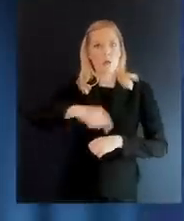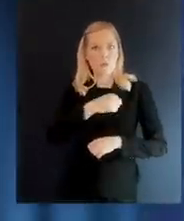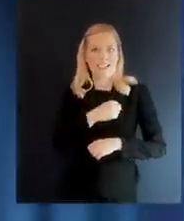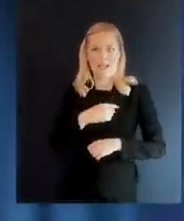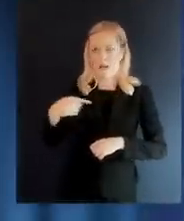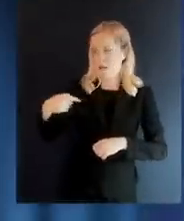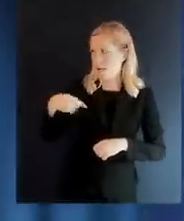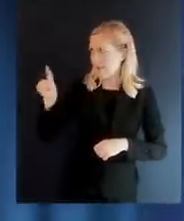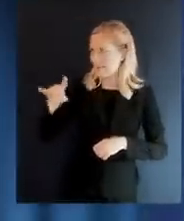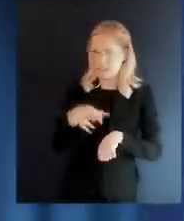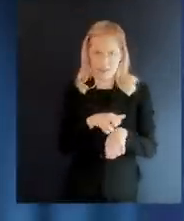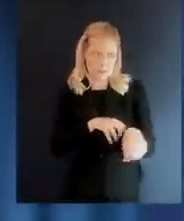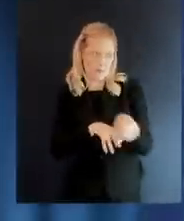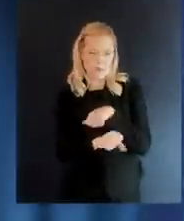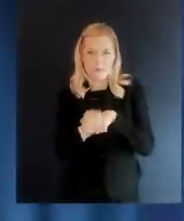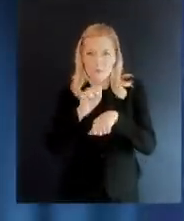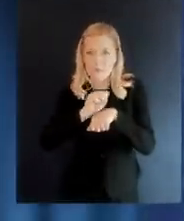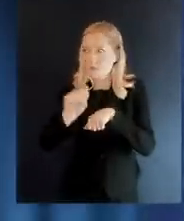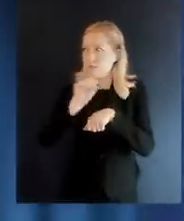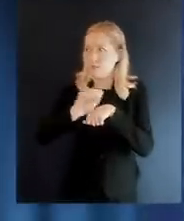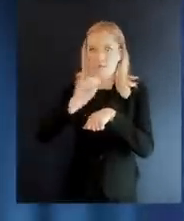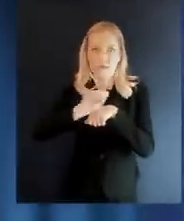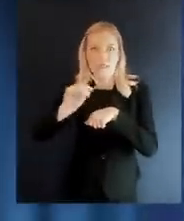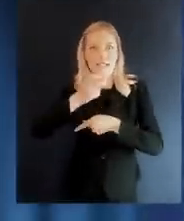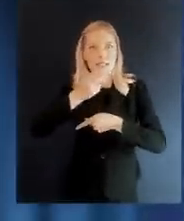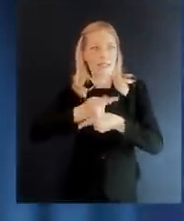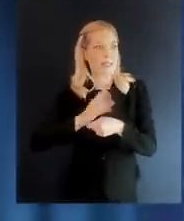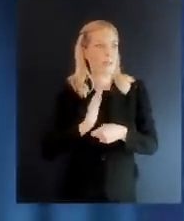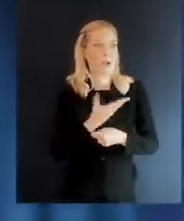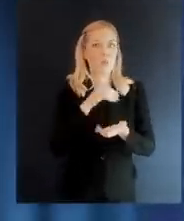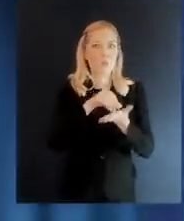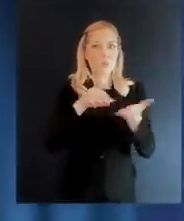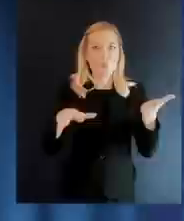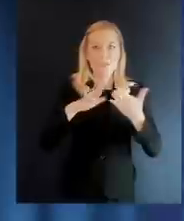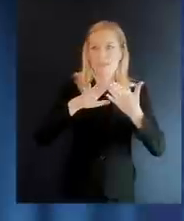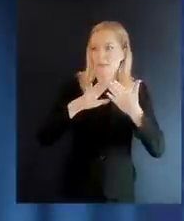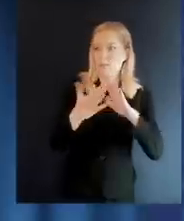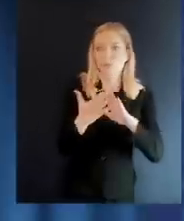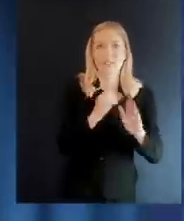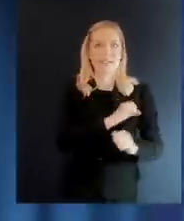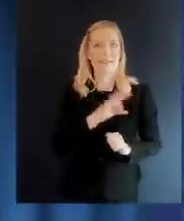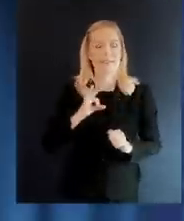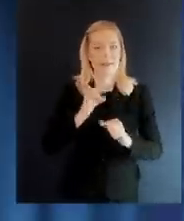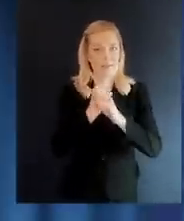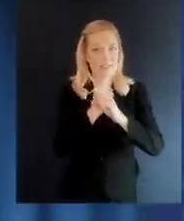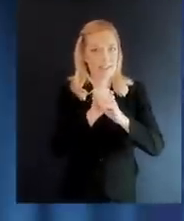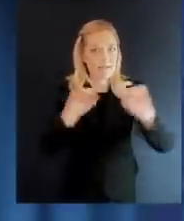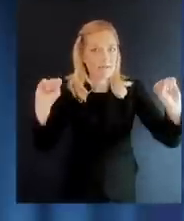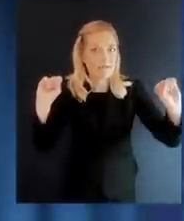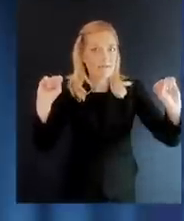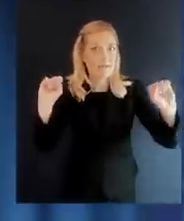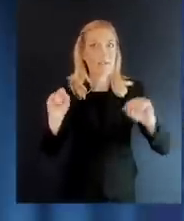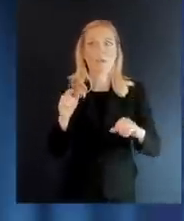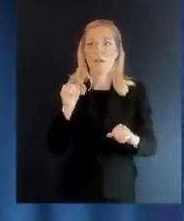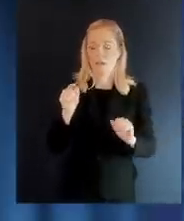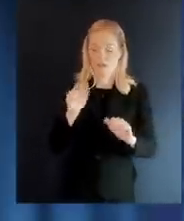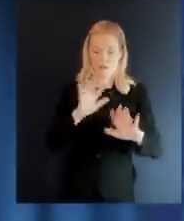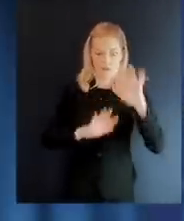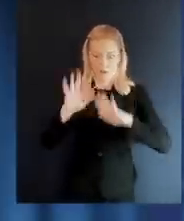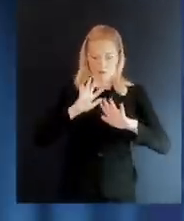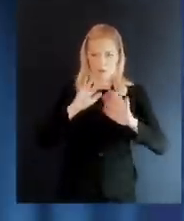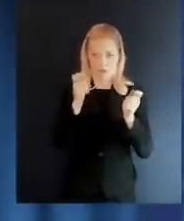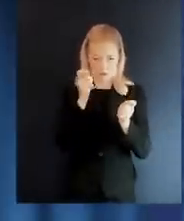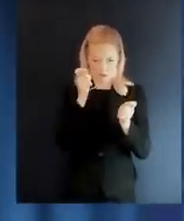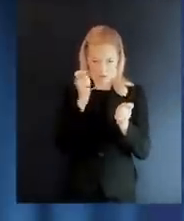students, staff, and community safe, while quickly adapting in order to honor the academic needs of our